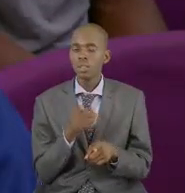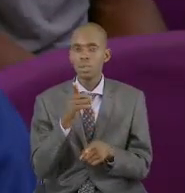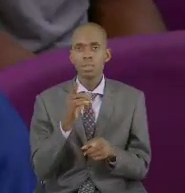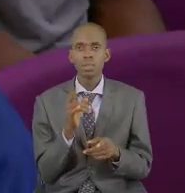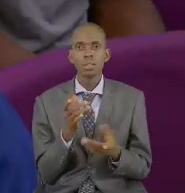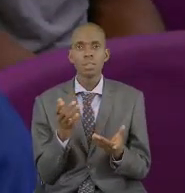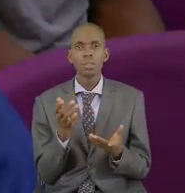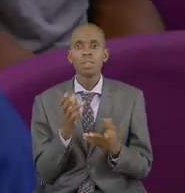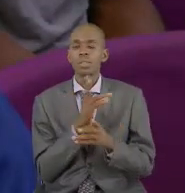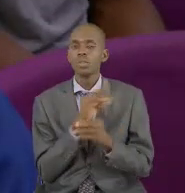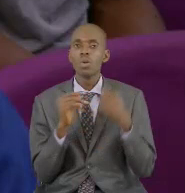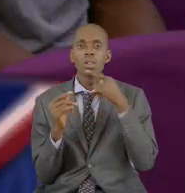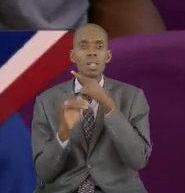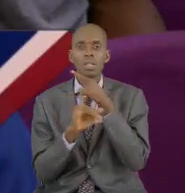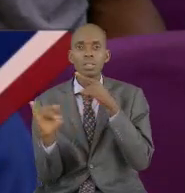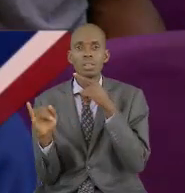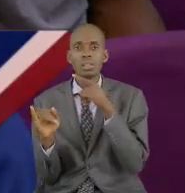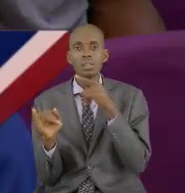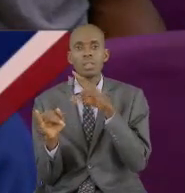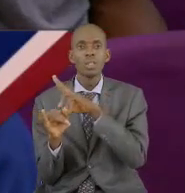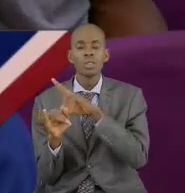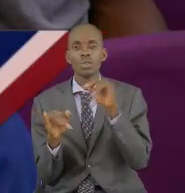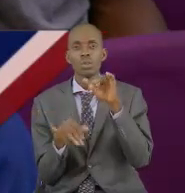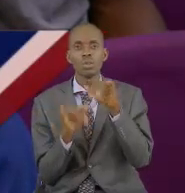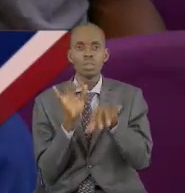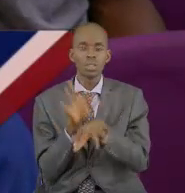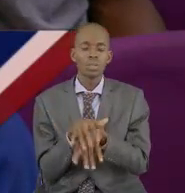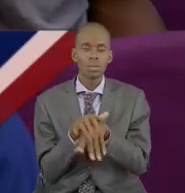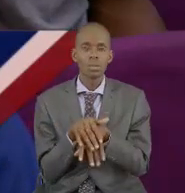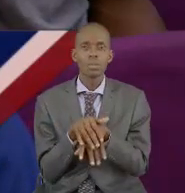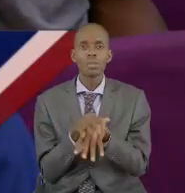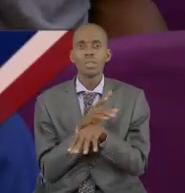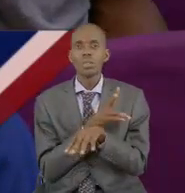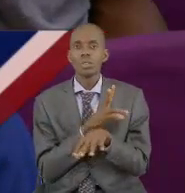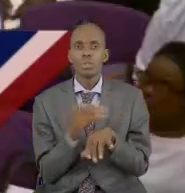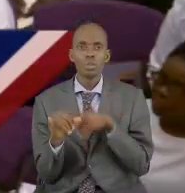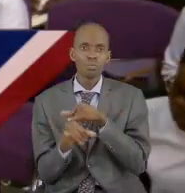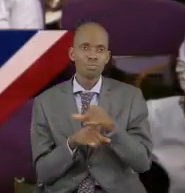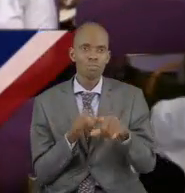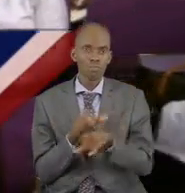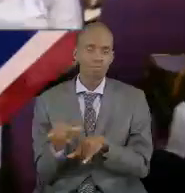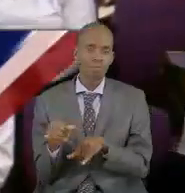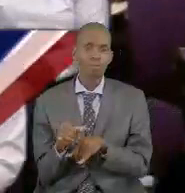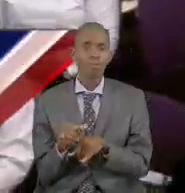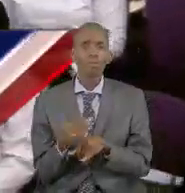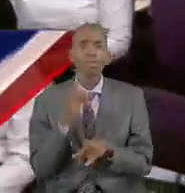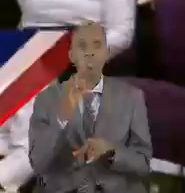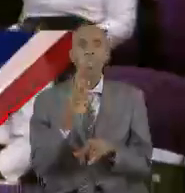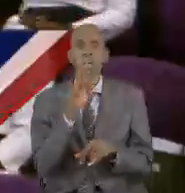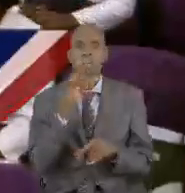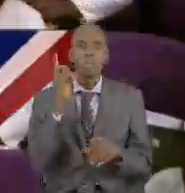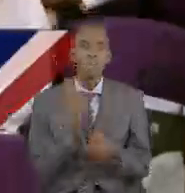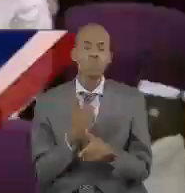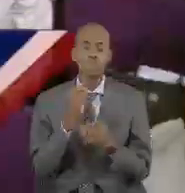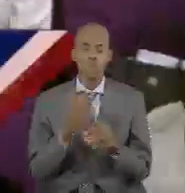No lying, no deception, no hypocrisy. You are just the way you